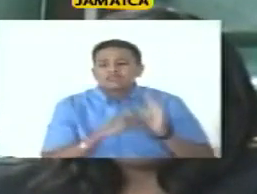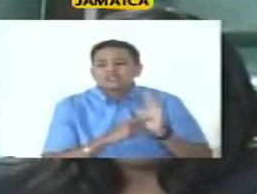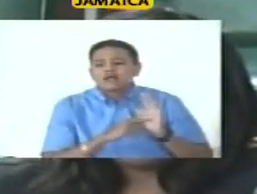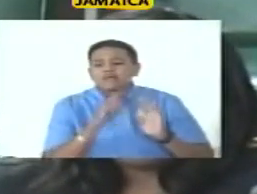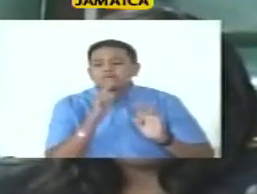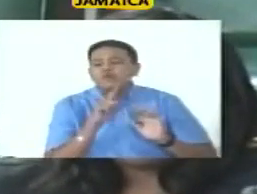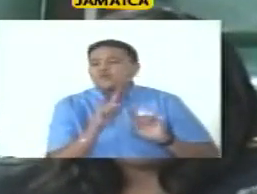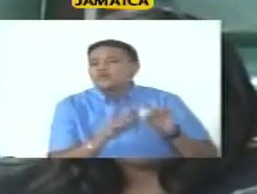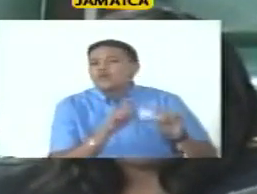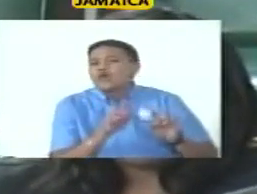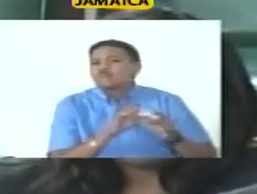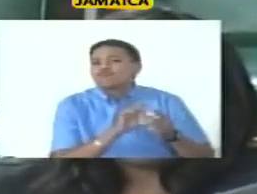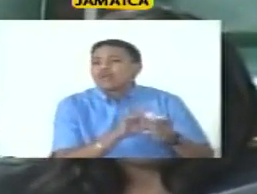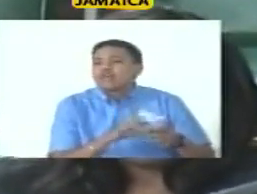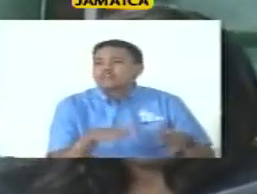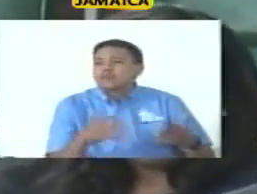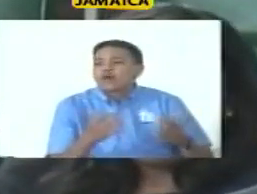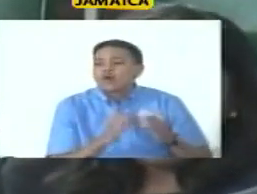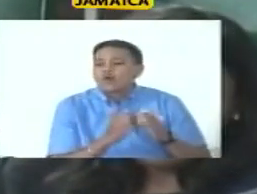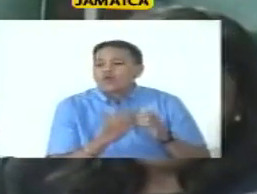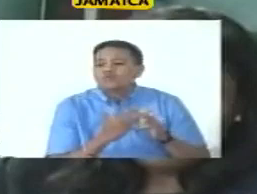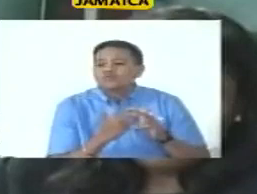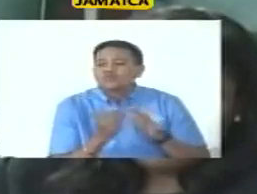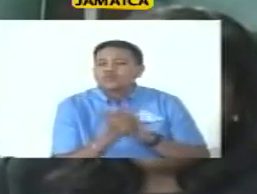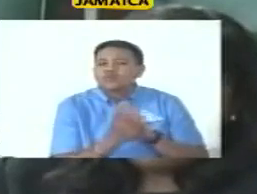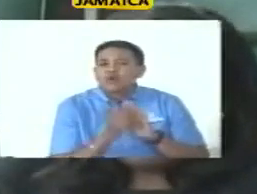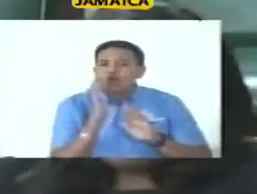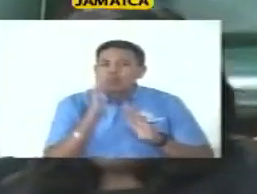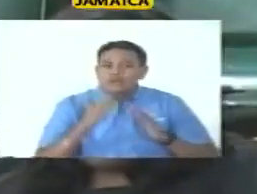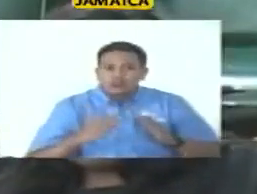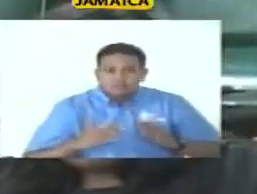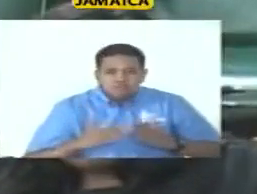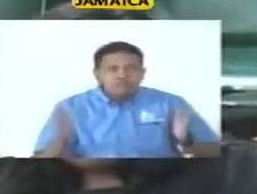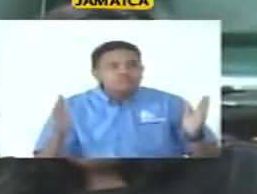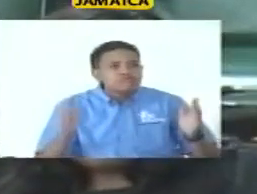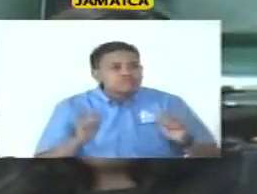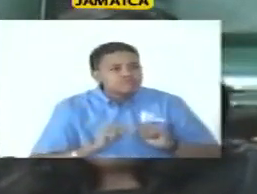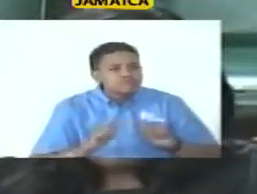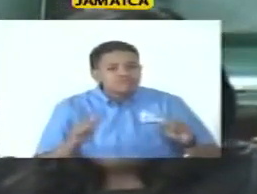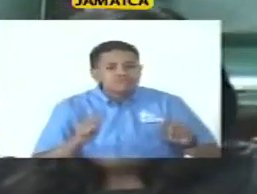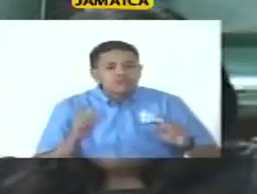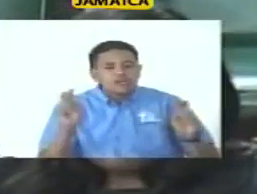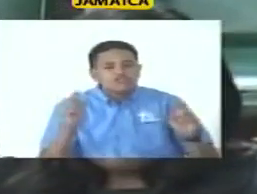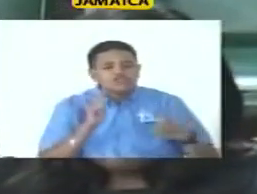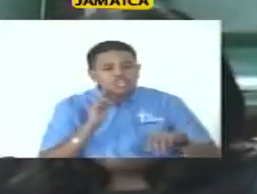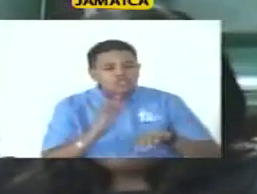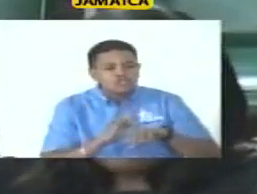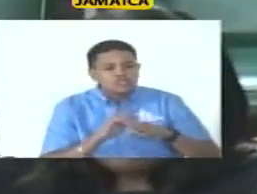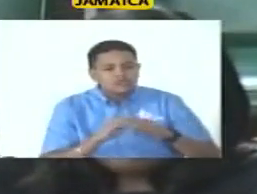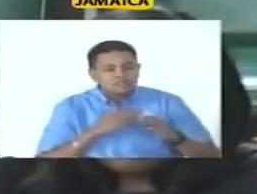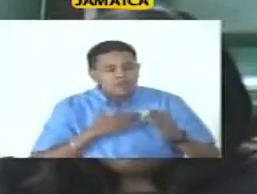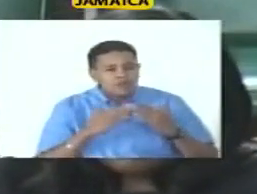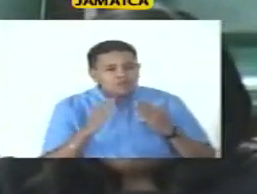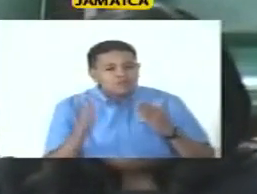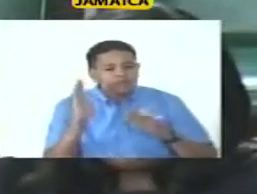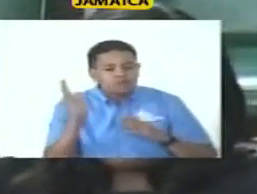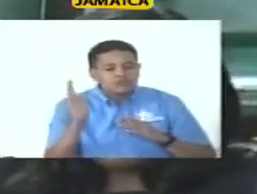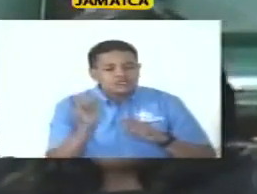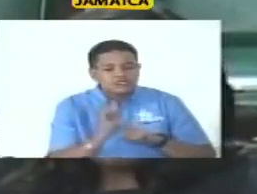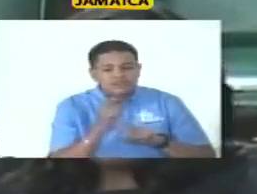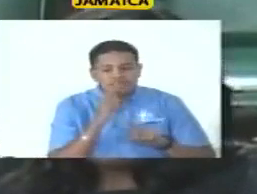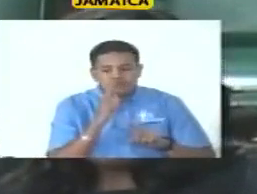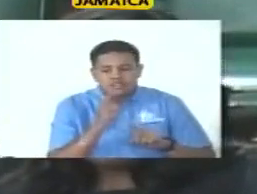query regarding how soon the bill will come into effect, a matter which I touched on in my opening, addressing